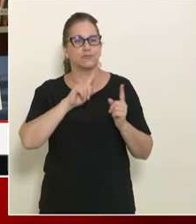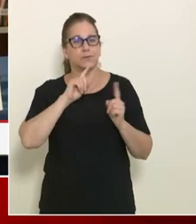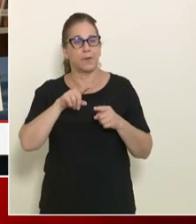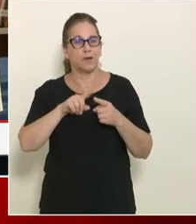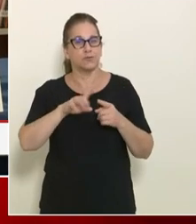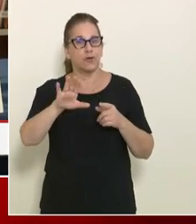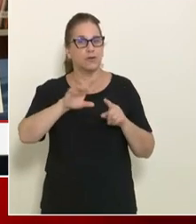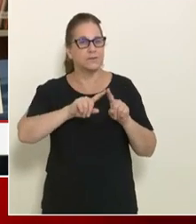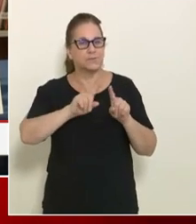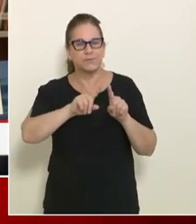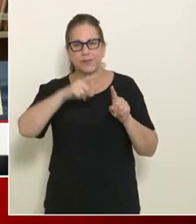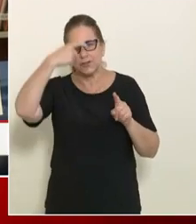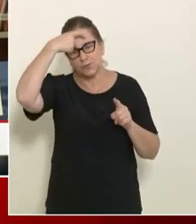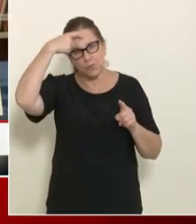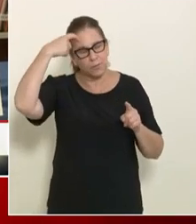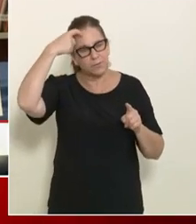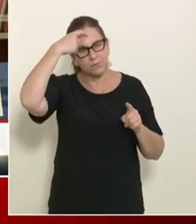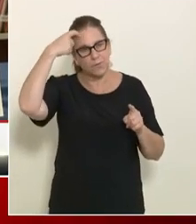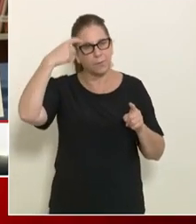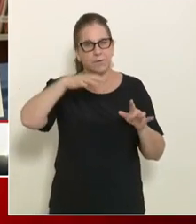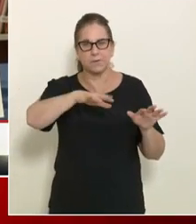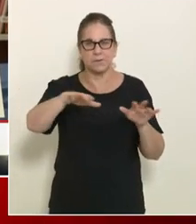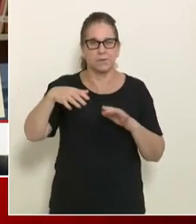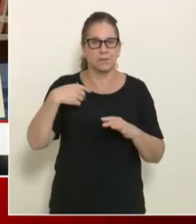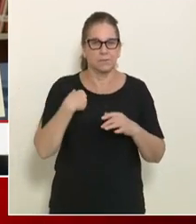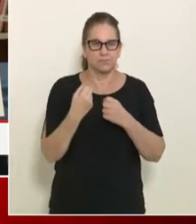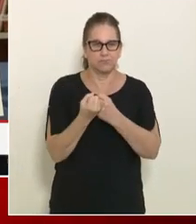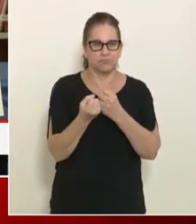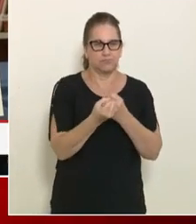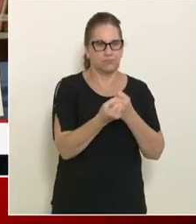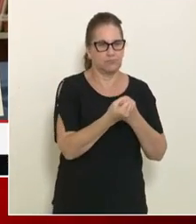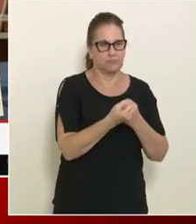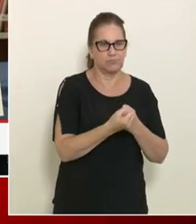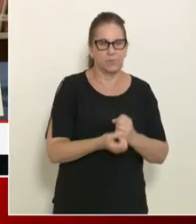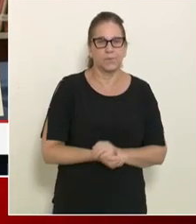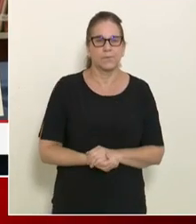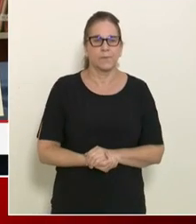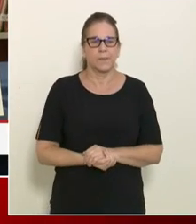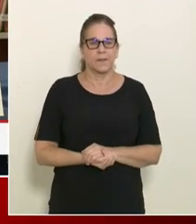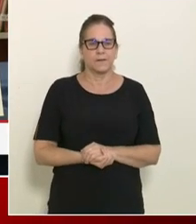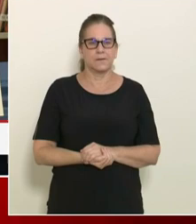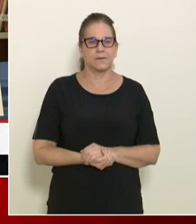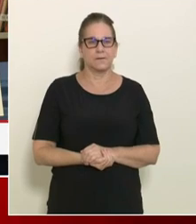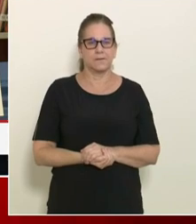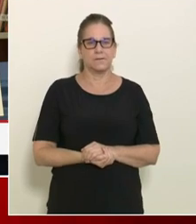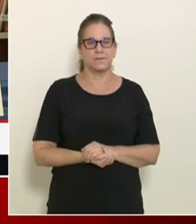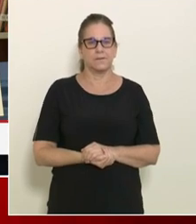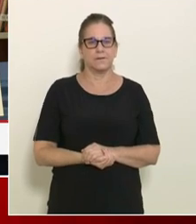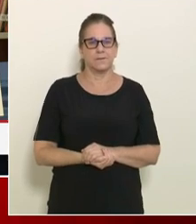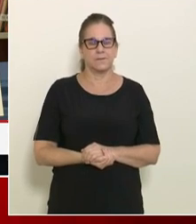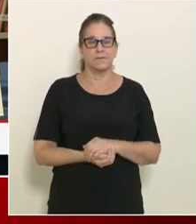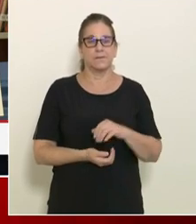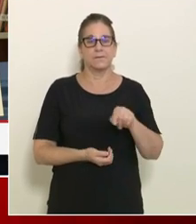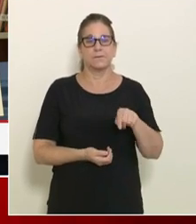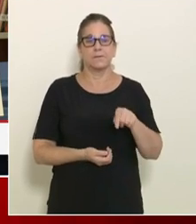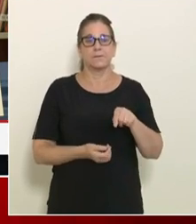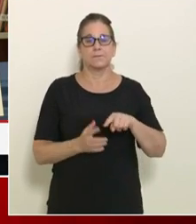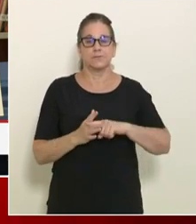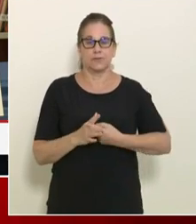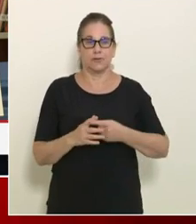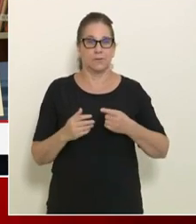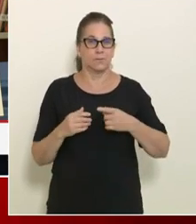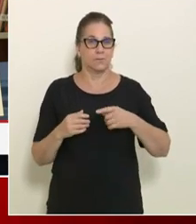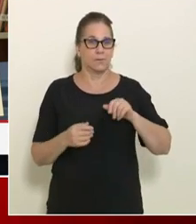receive students on Monday, and we will begin our first term on the 31st, and it will go through November 6th, and the